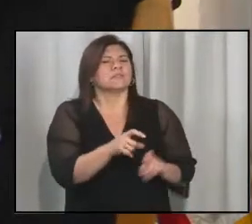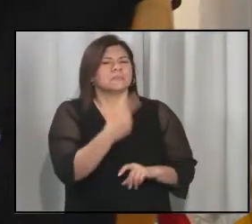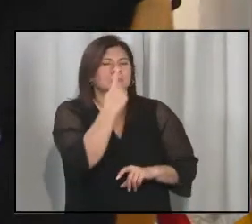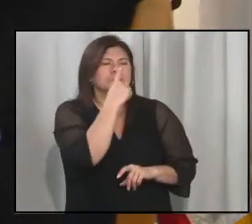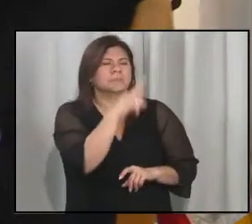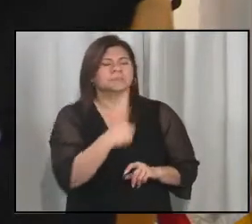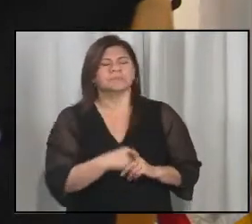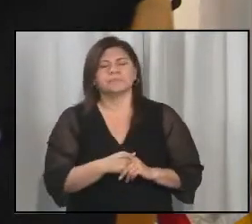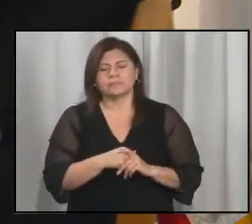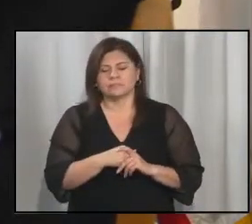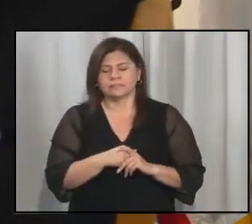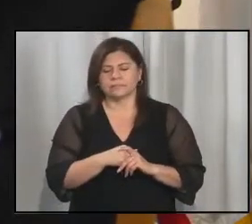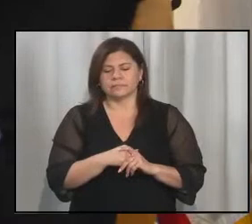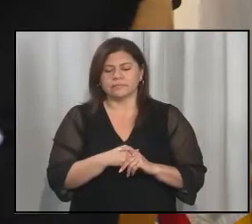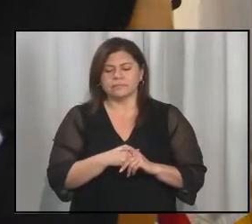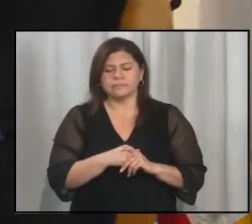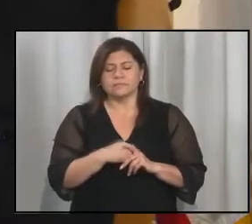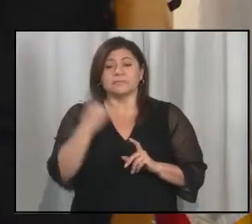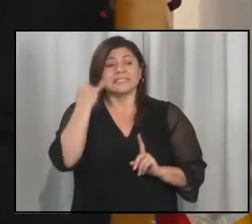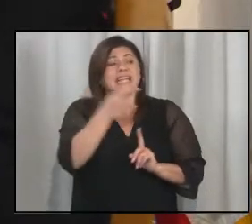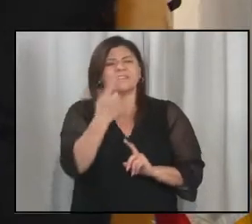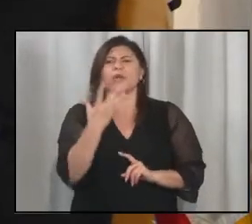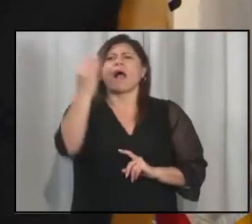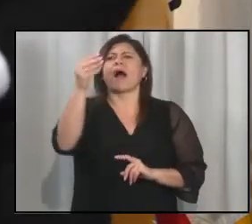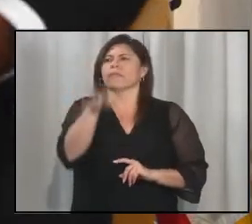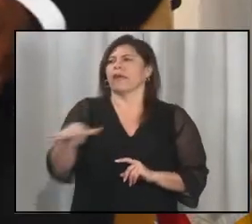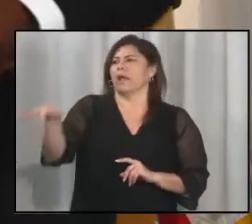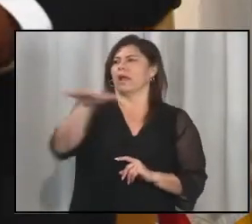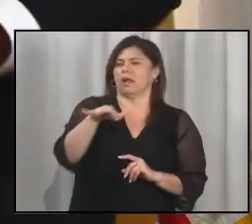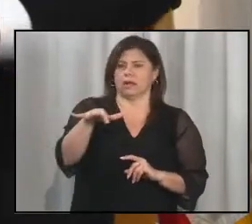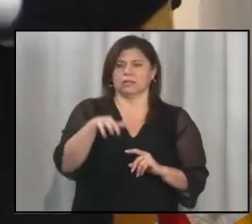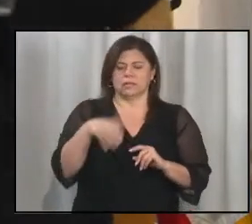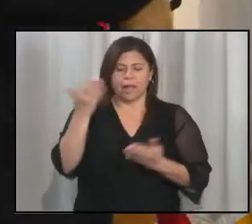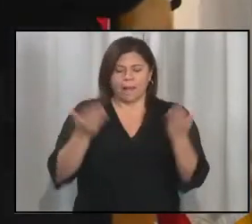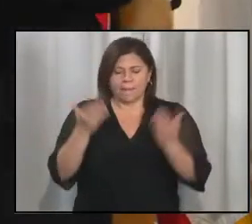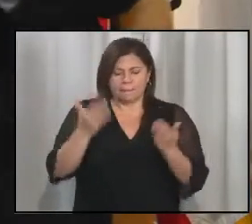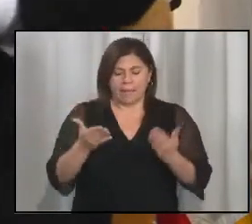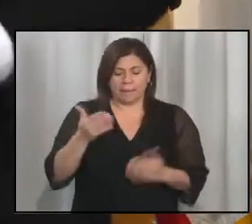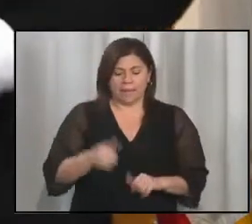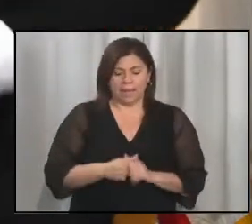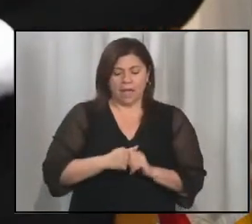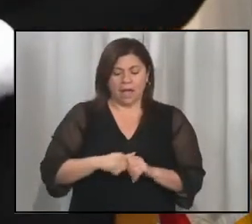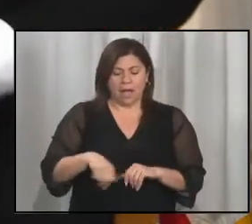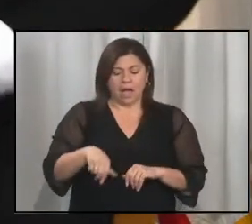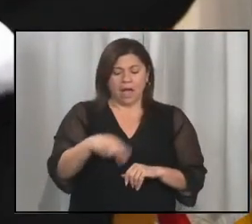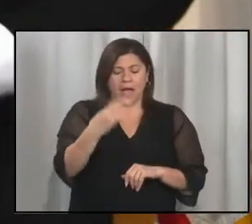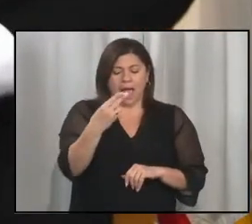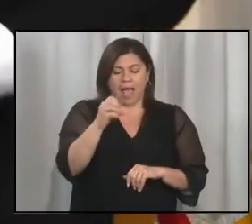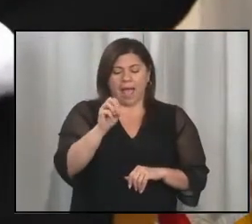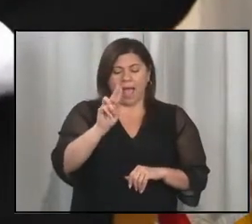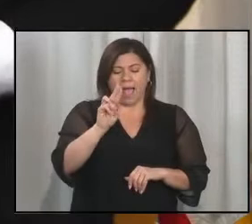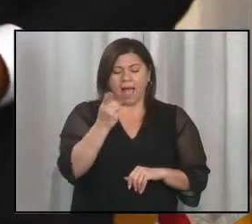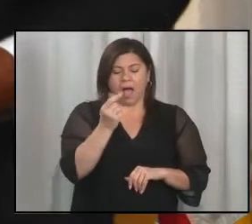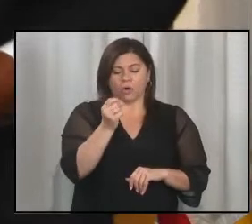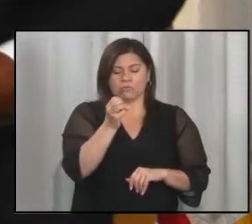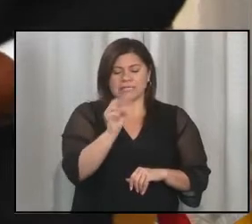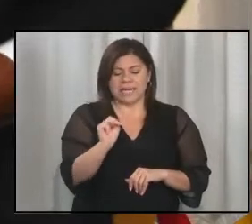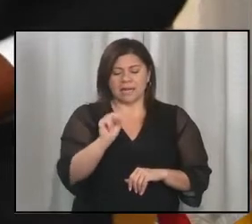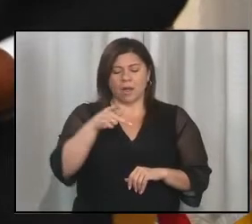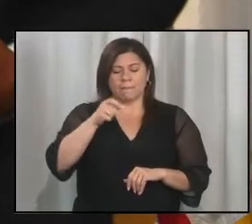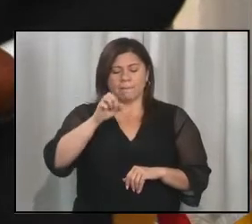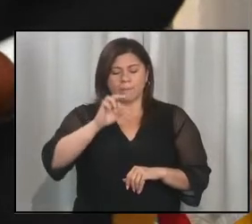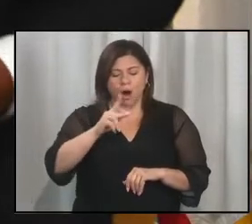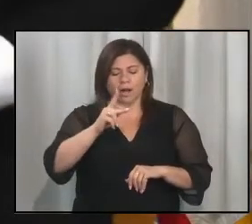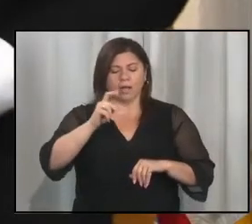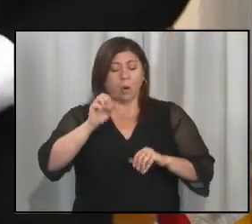If you're out there at Houghton Park or at Los Altos, have you seen